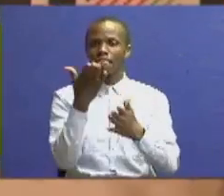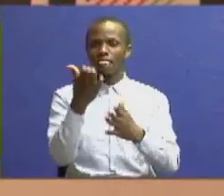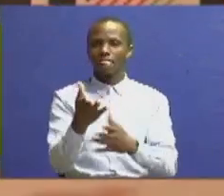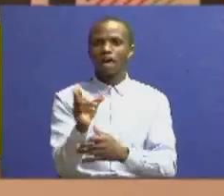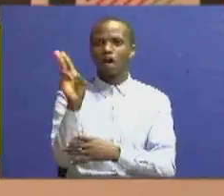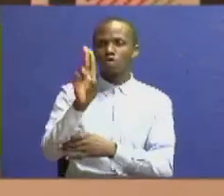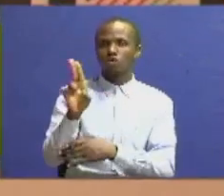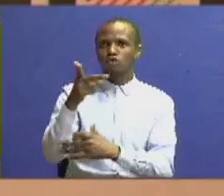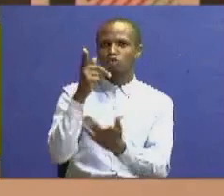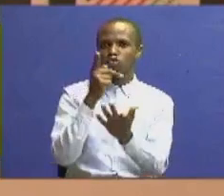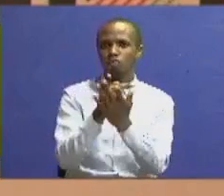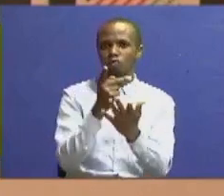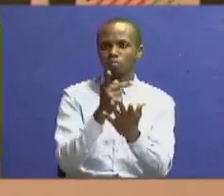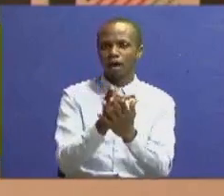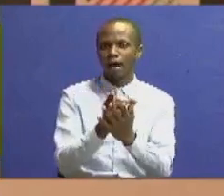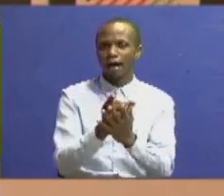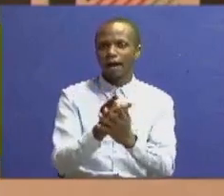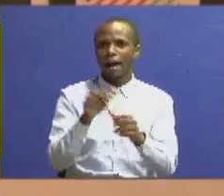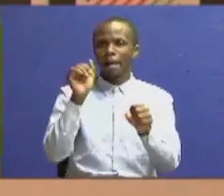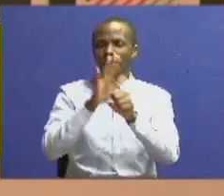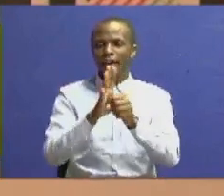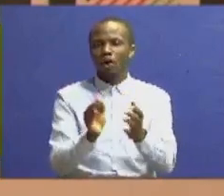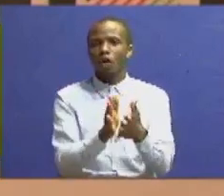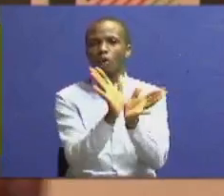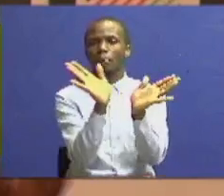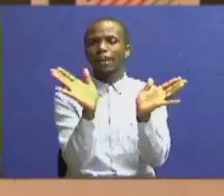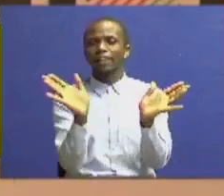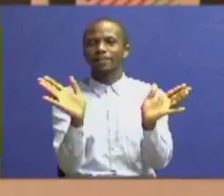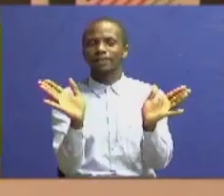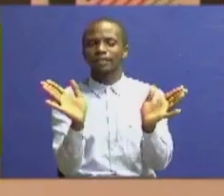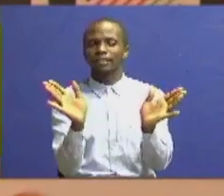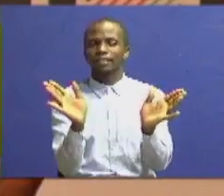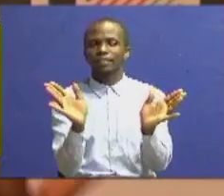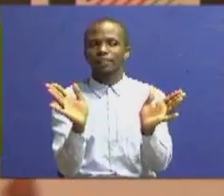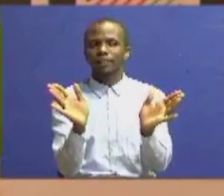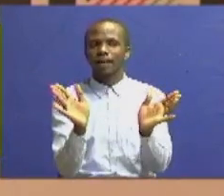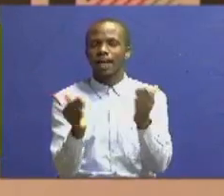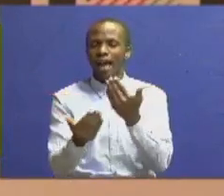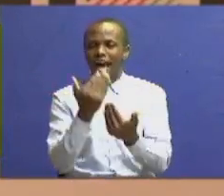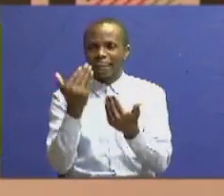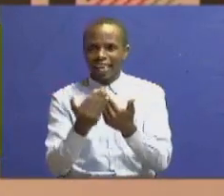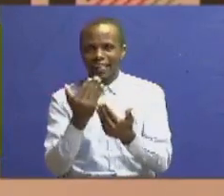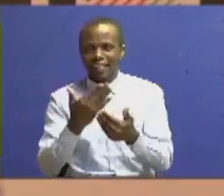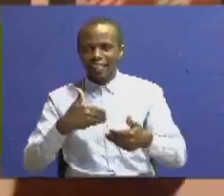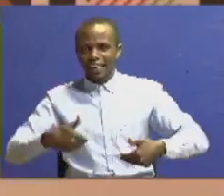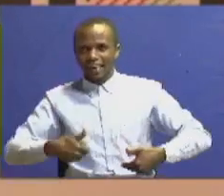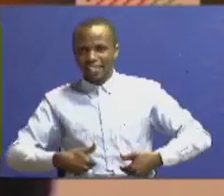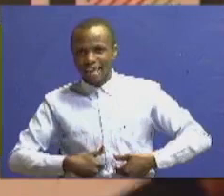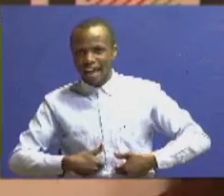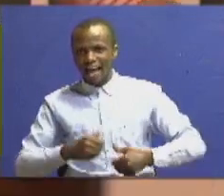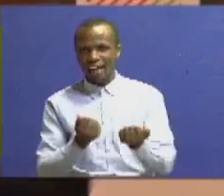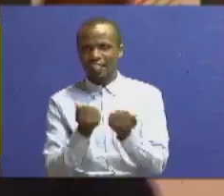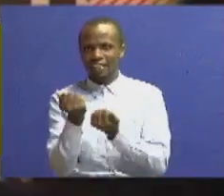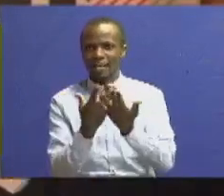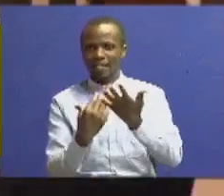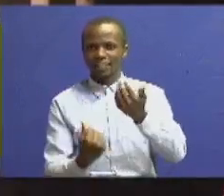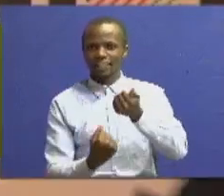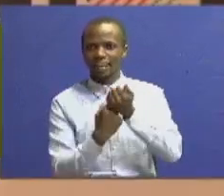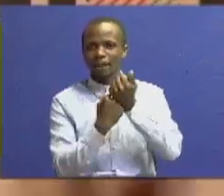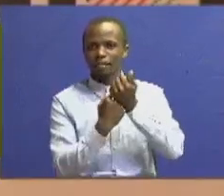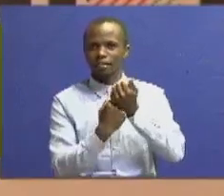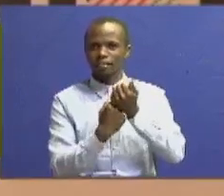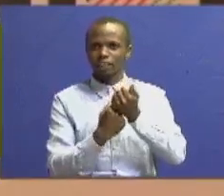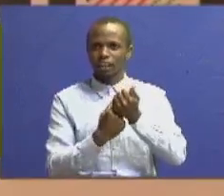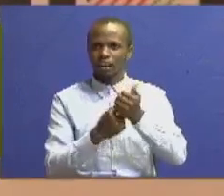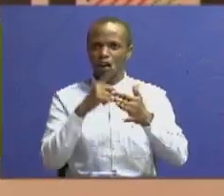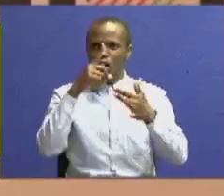I'm just making it a lot more open. We are very keen in nurturing drivers. And supporting, and that, you know, has been what